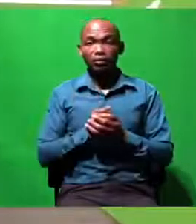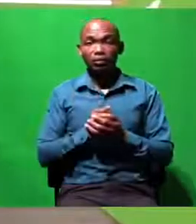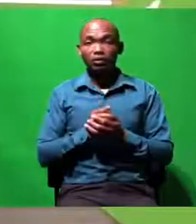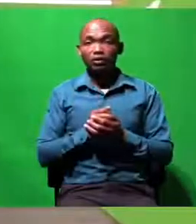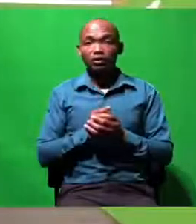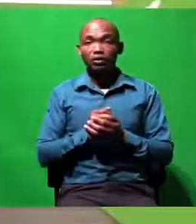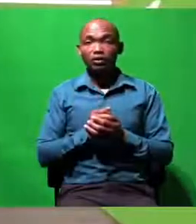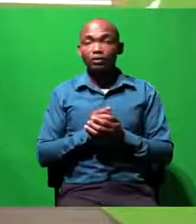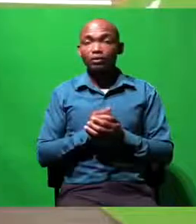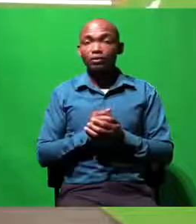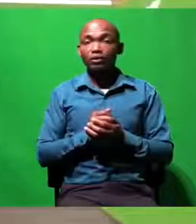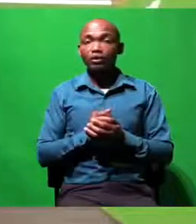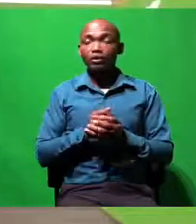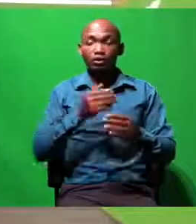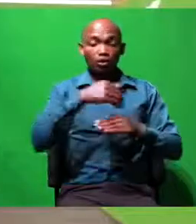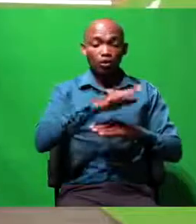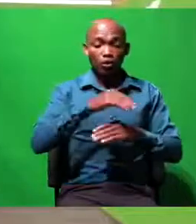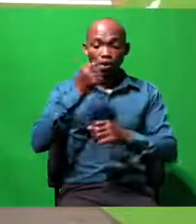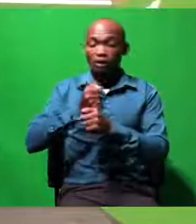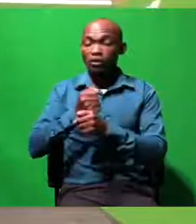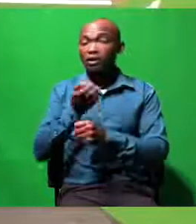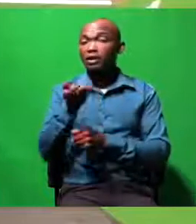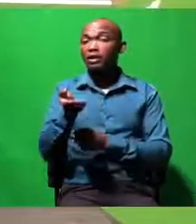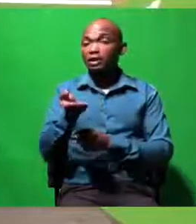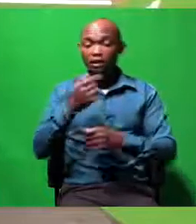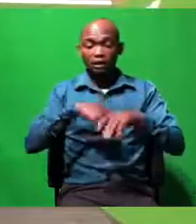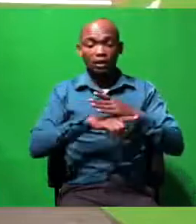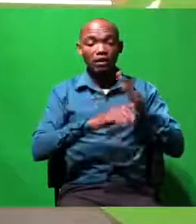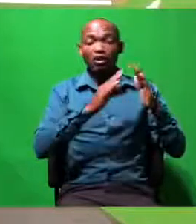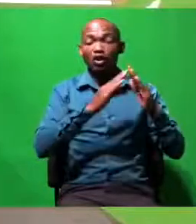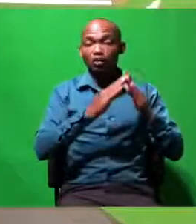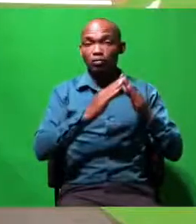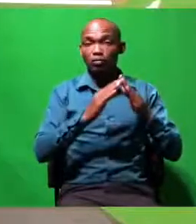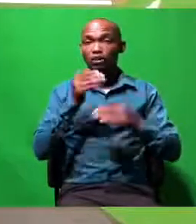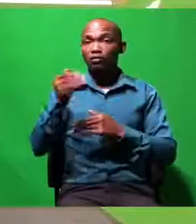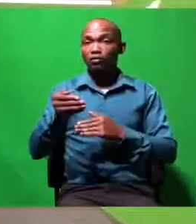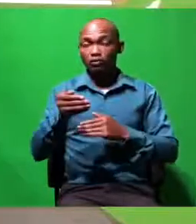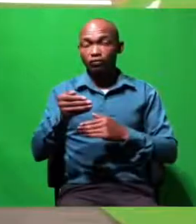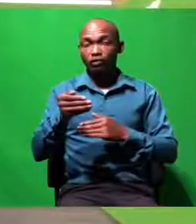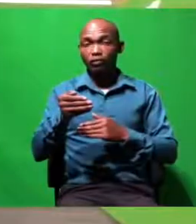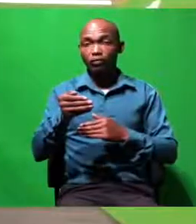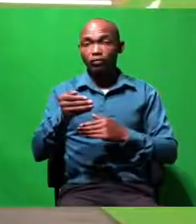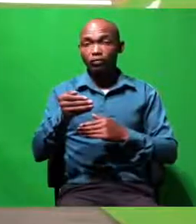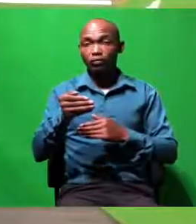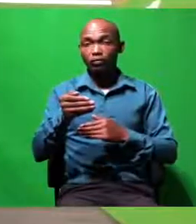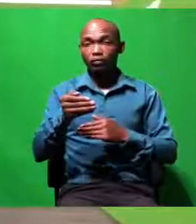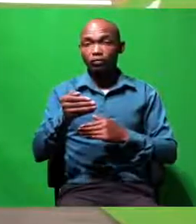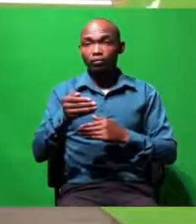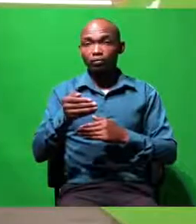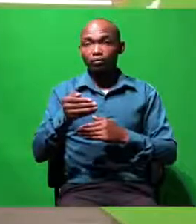My dear student, please go and do those tasks I've mentioned in front of you.